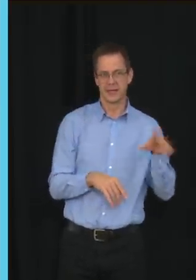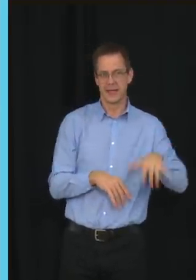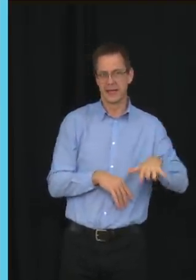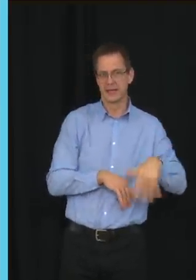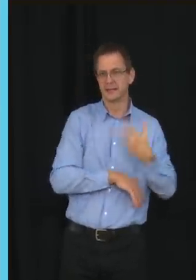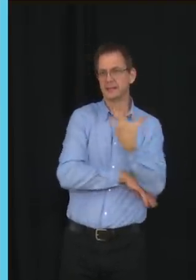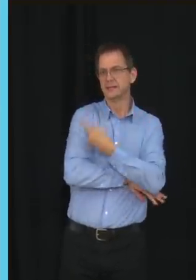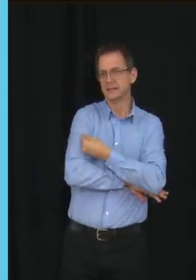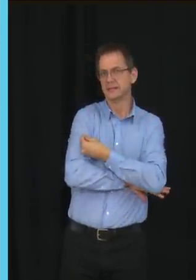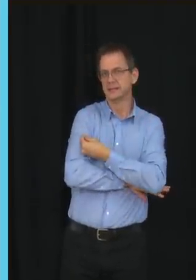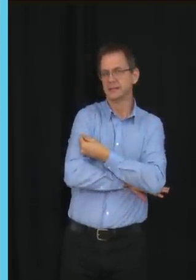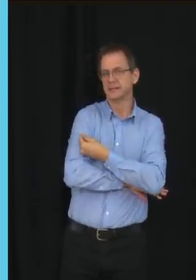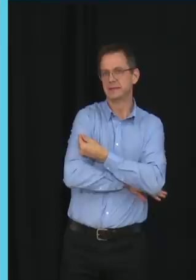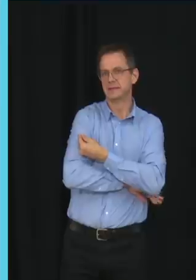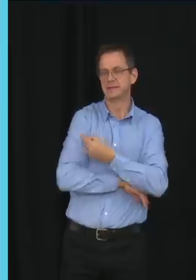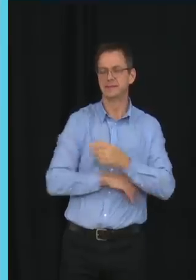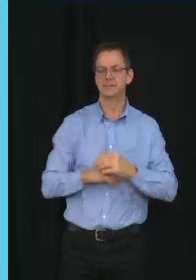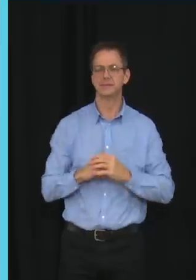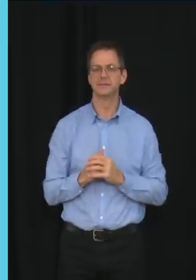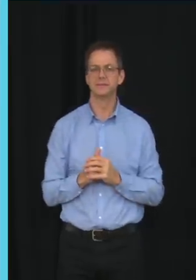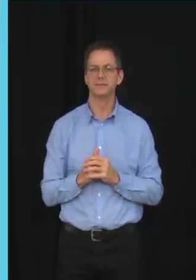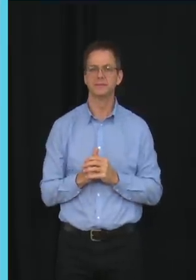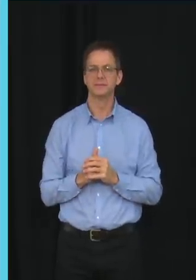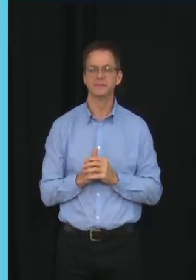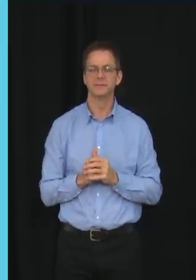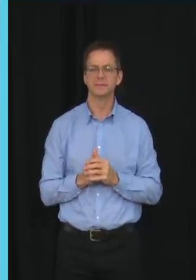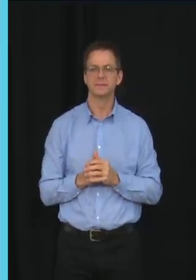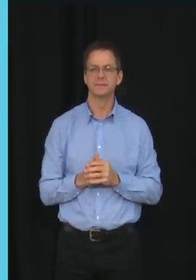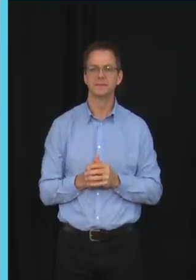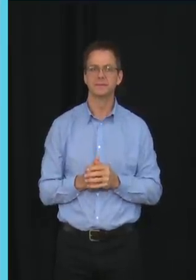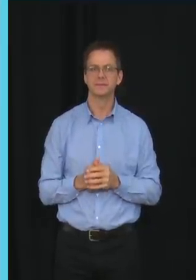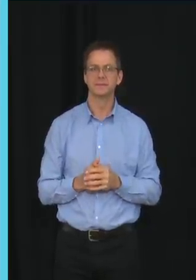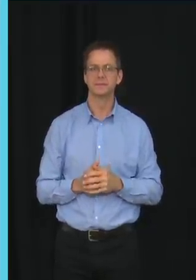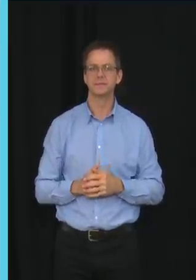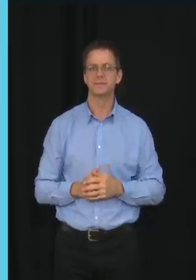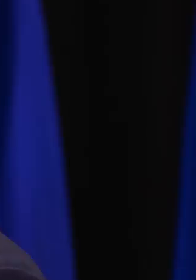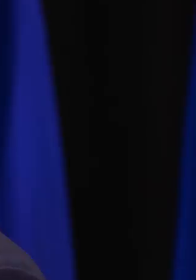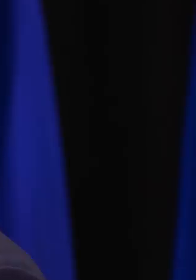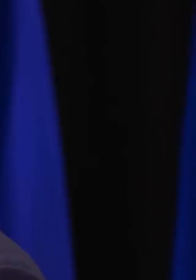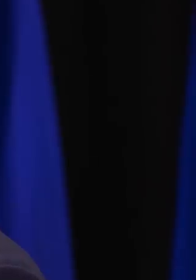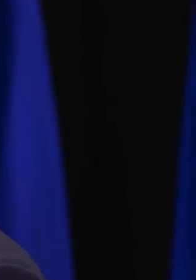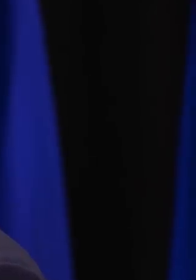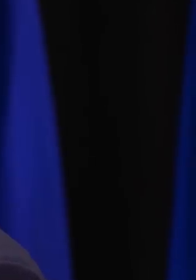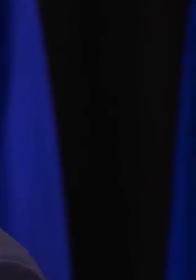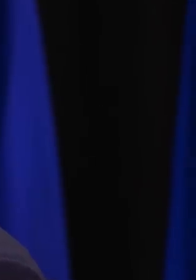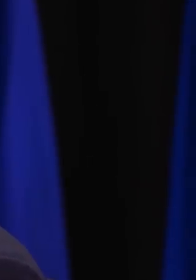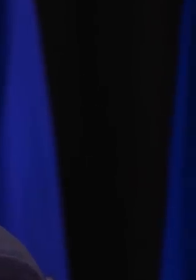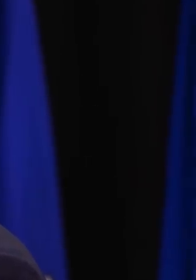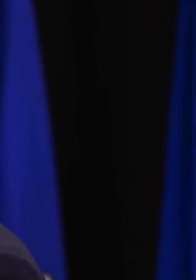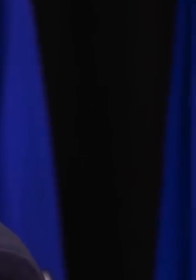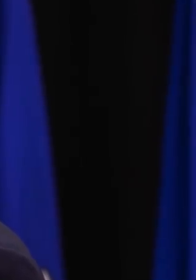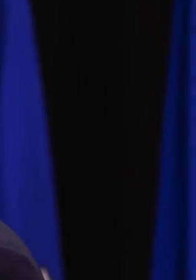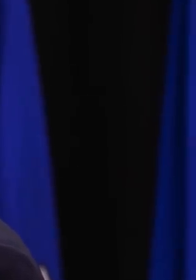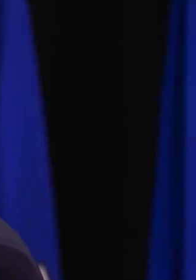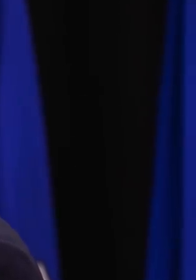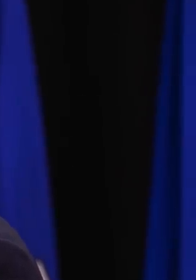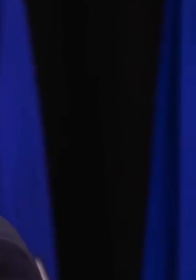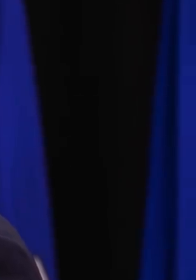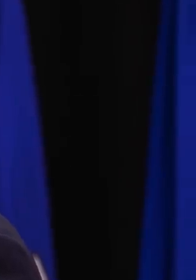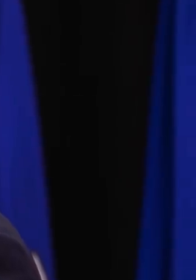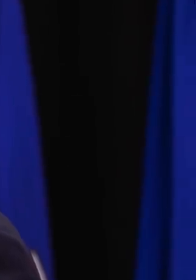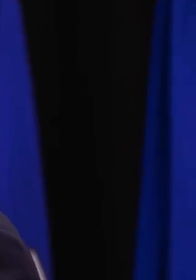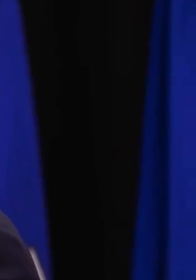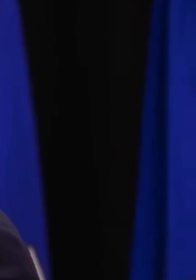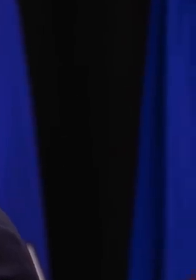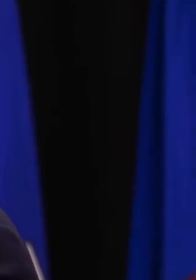40 who has lost their life to this virus has been unvaccinated. That's why today I'm announcing